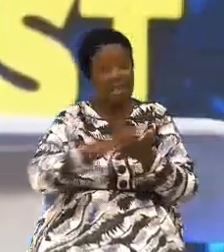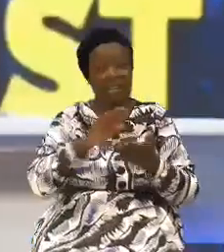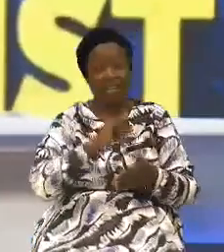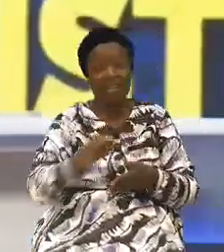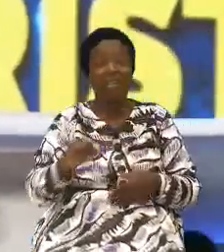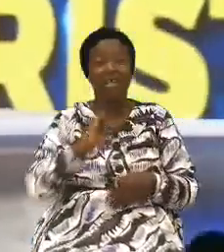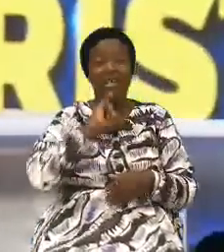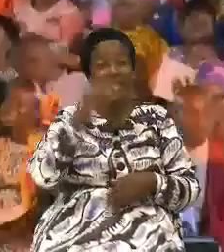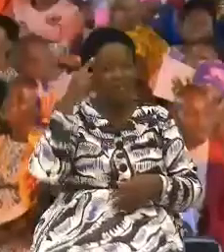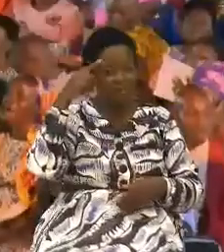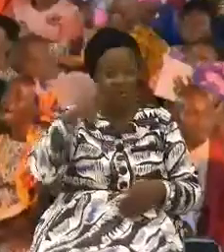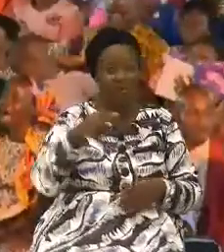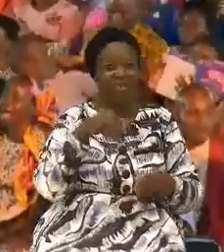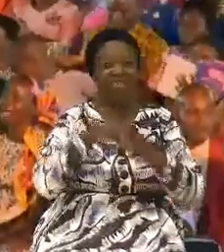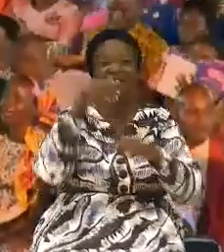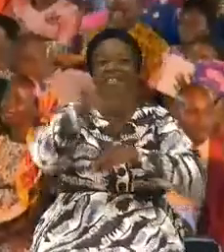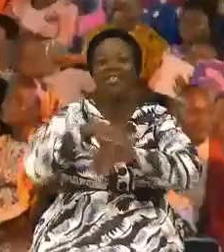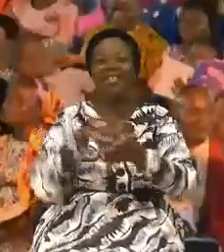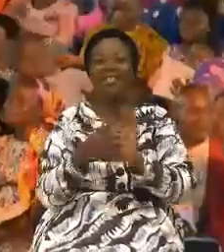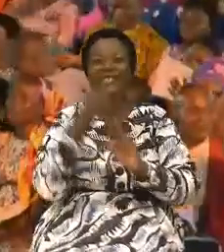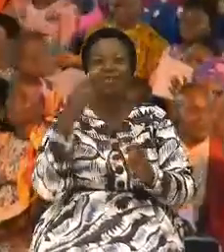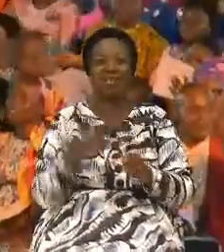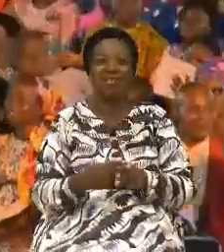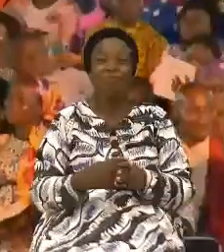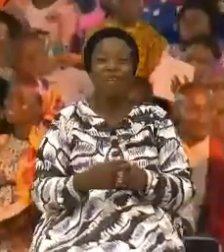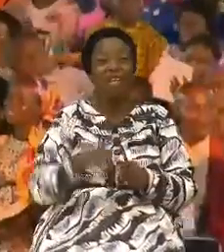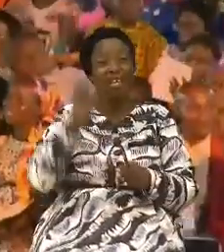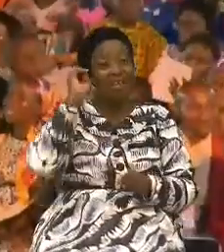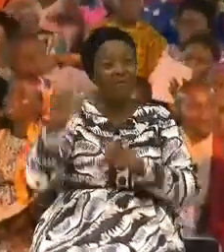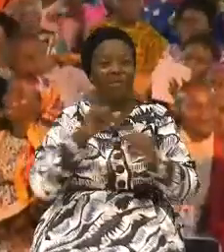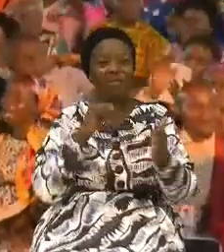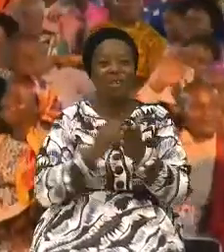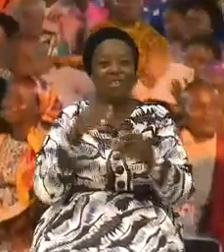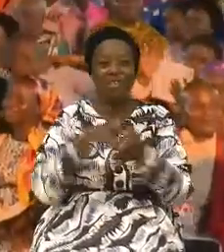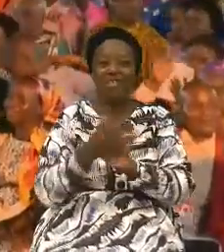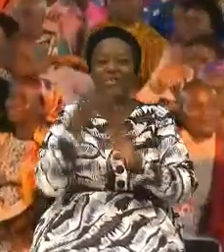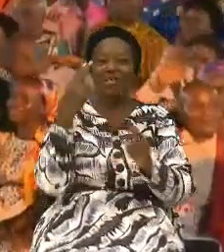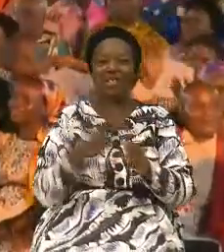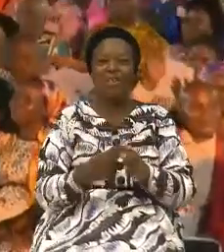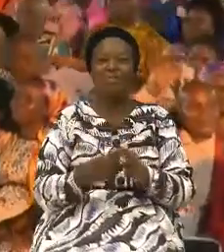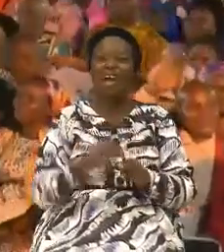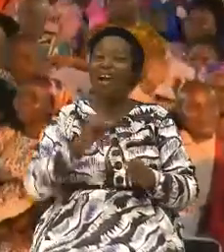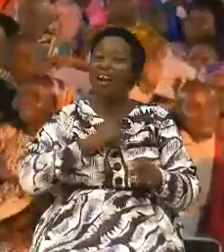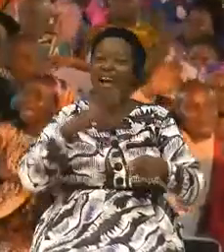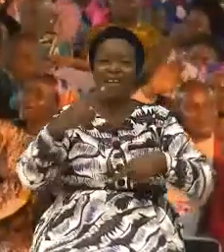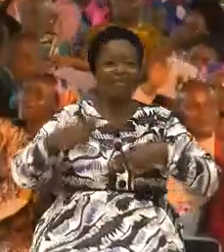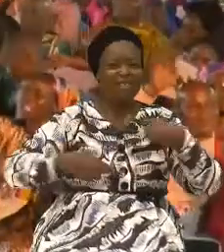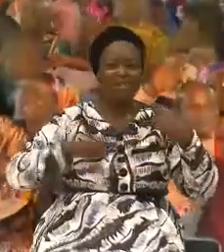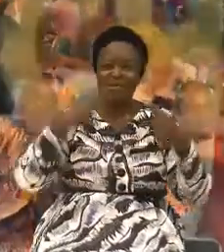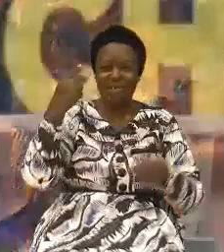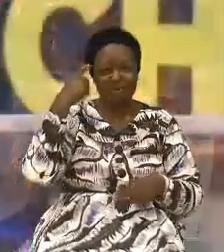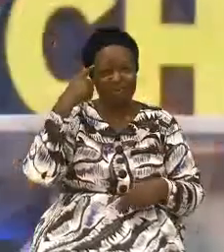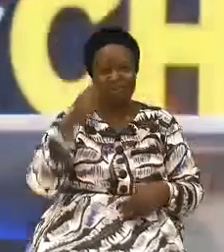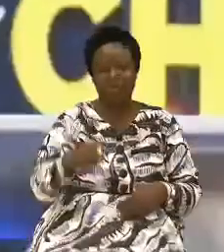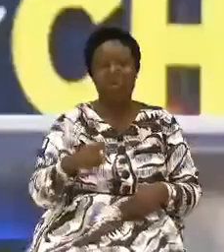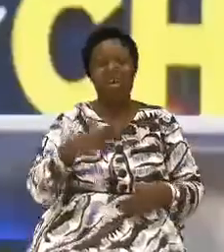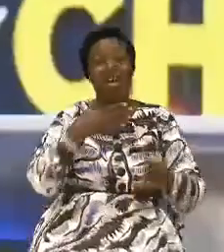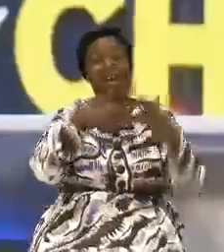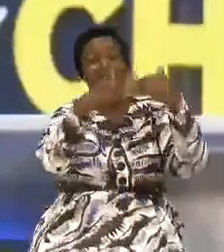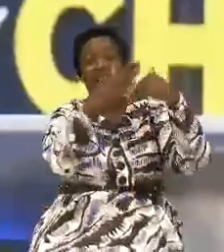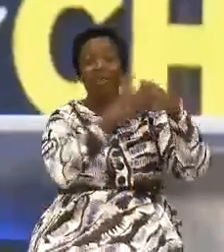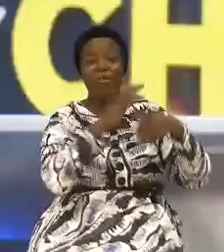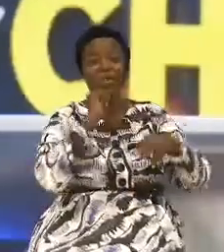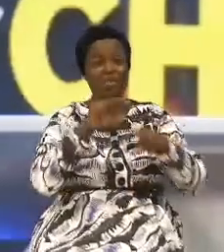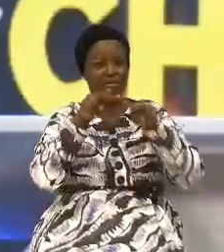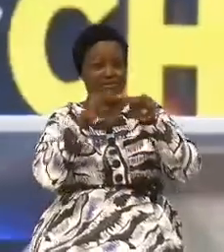is for you tonight. He will do it. I rejoice for you. Heaven is looking at